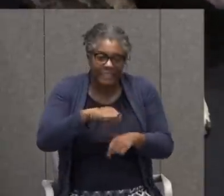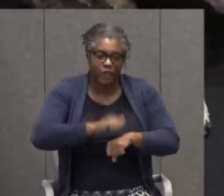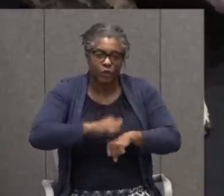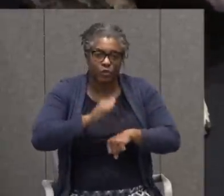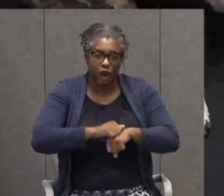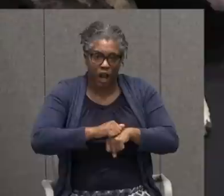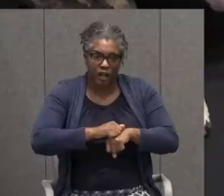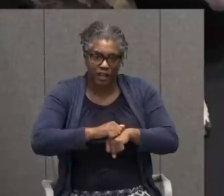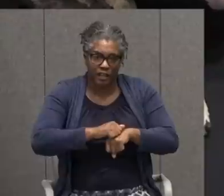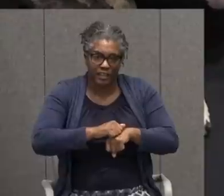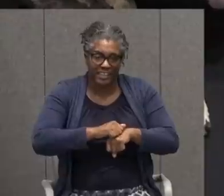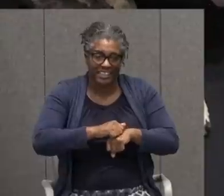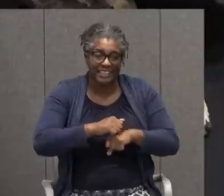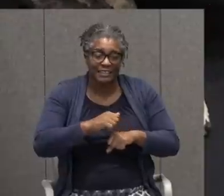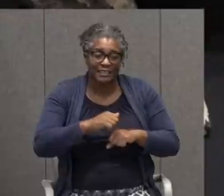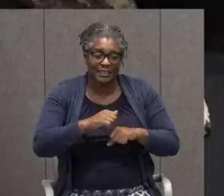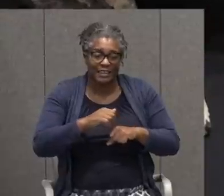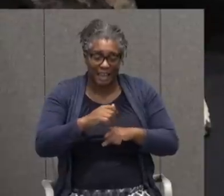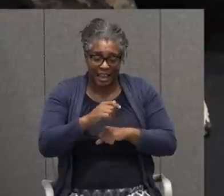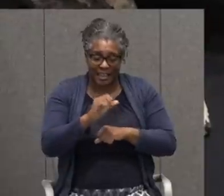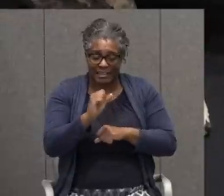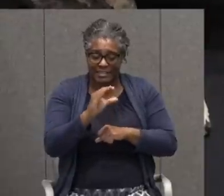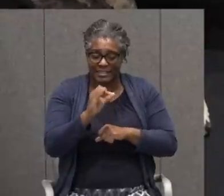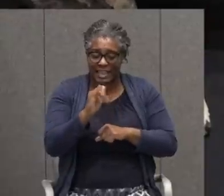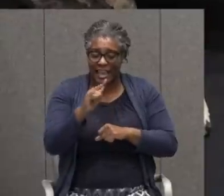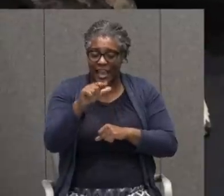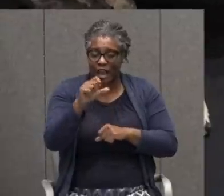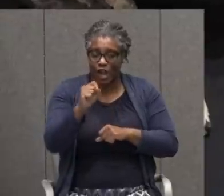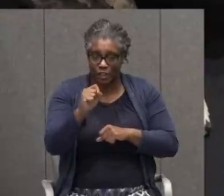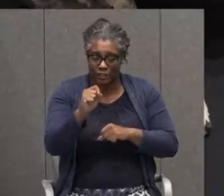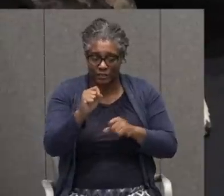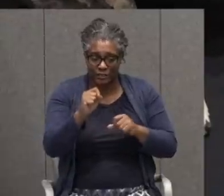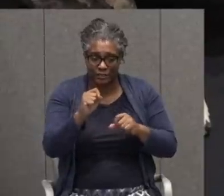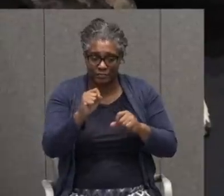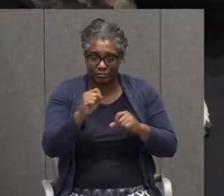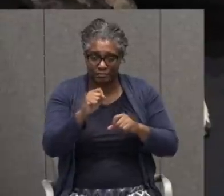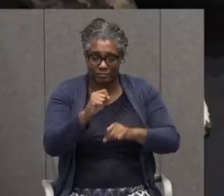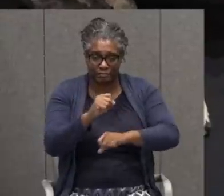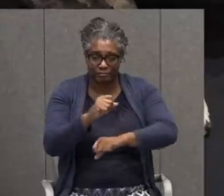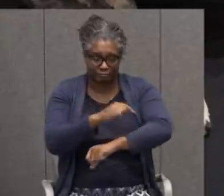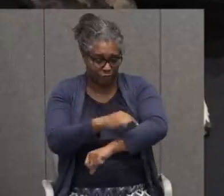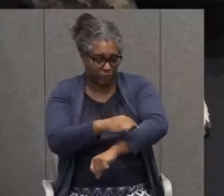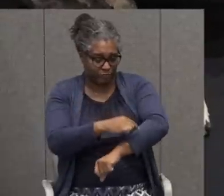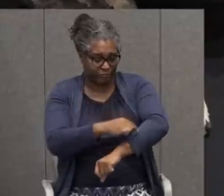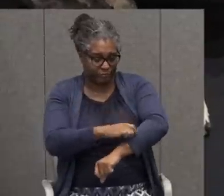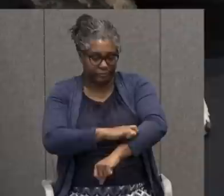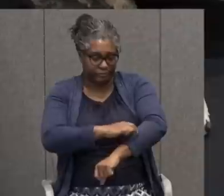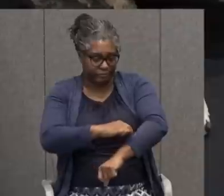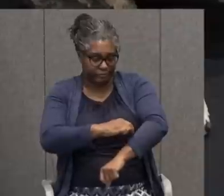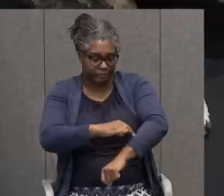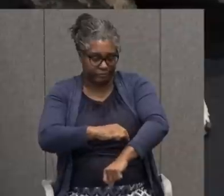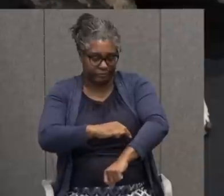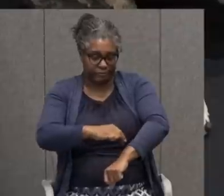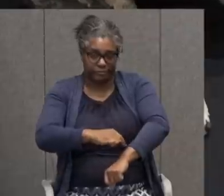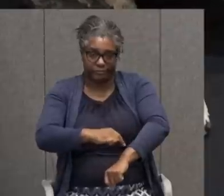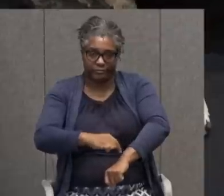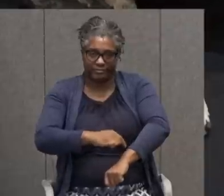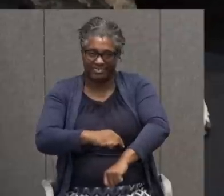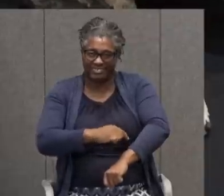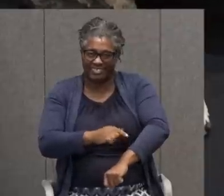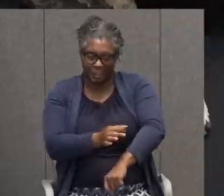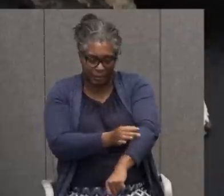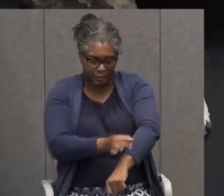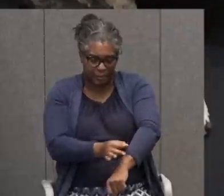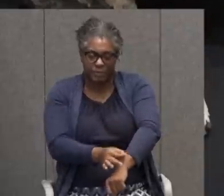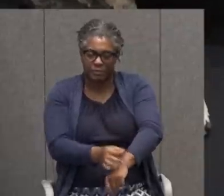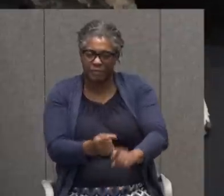and shiny, you can see them there. Would that be a trace fossil or a body fossil? What do you think? Huh, good question. It would be a body